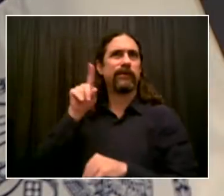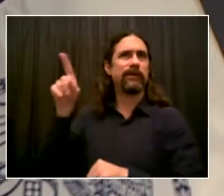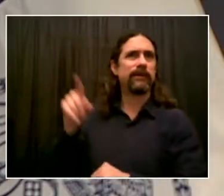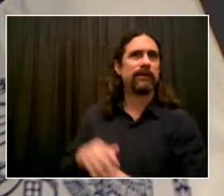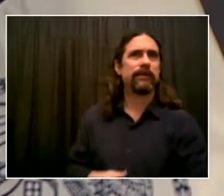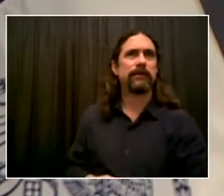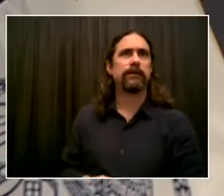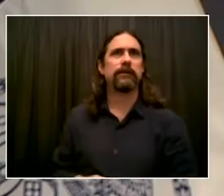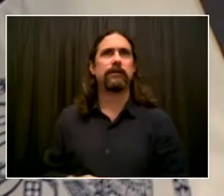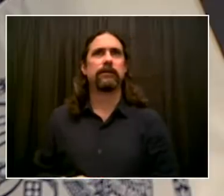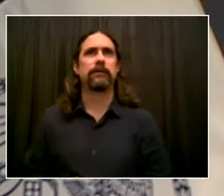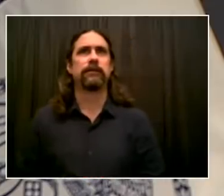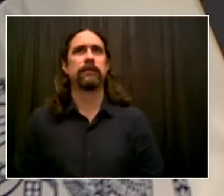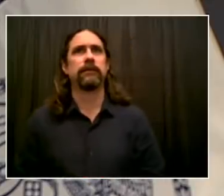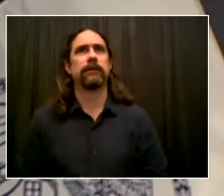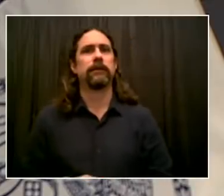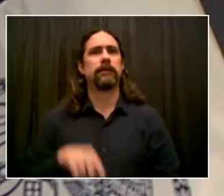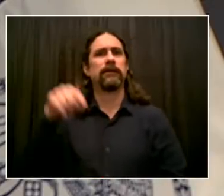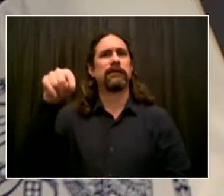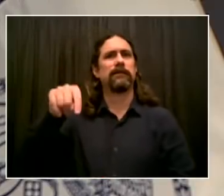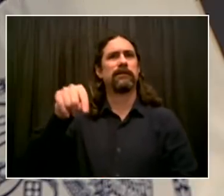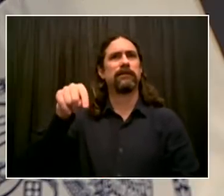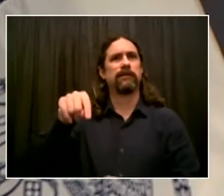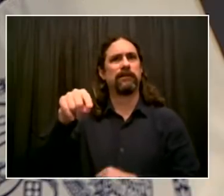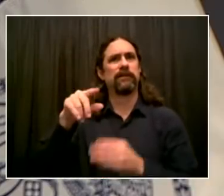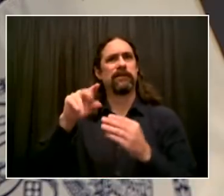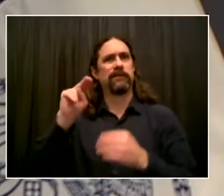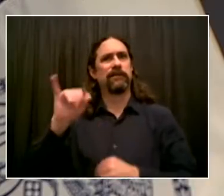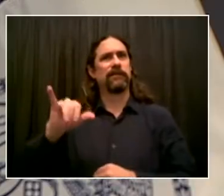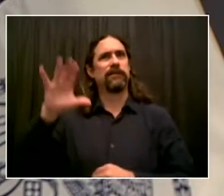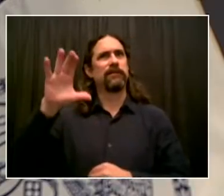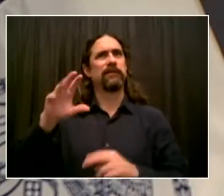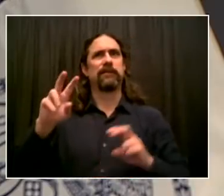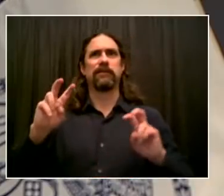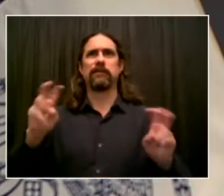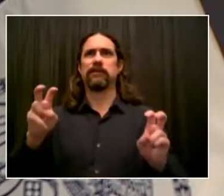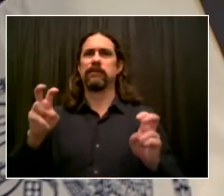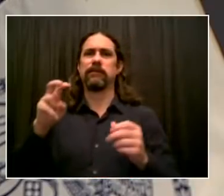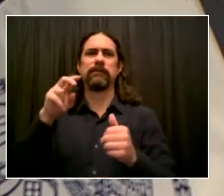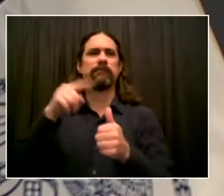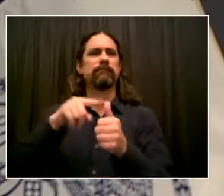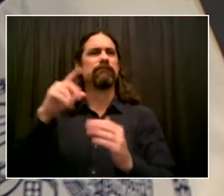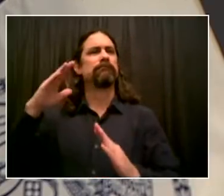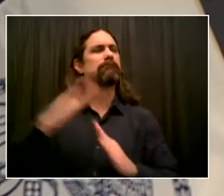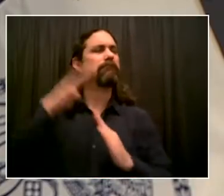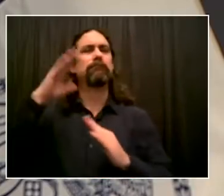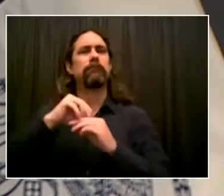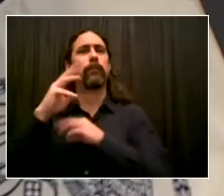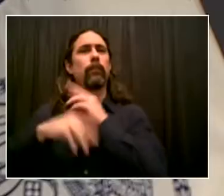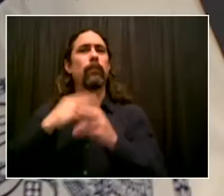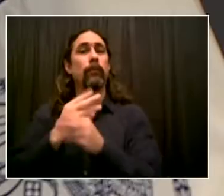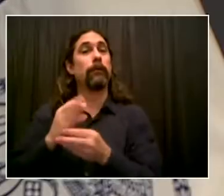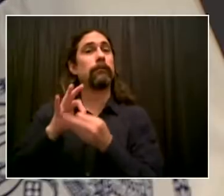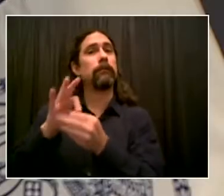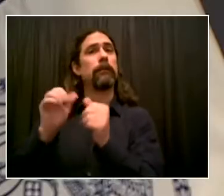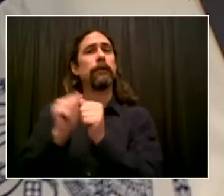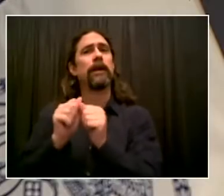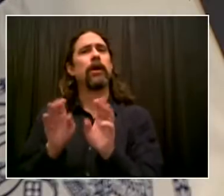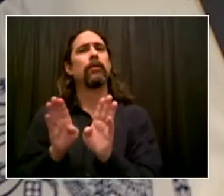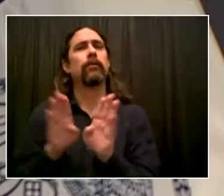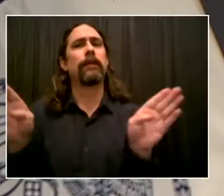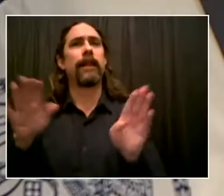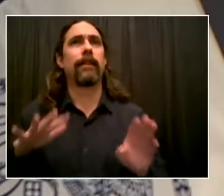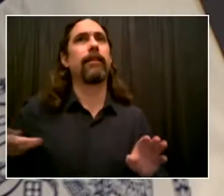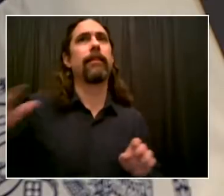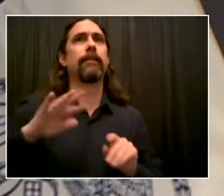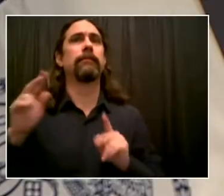and welfare of people, millions and millions of people. That means a healthier city. It also means the jobs of the future and